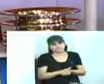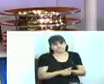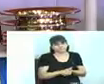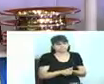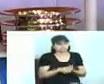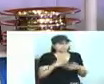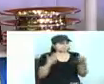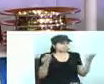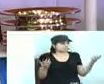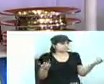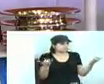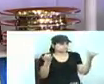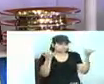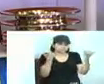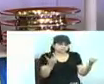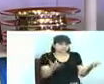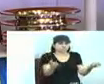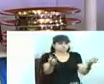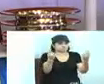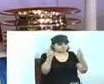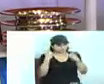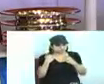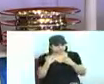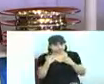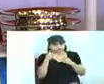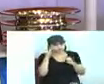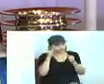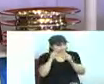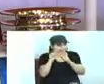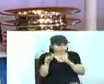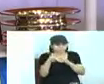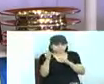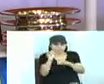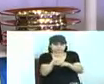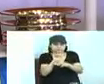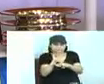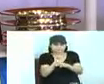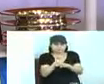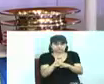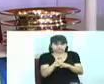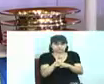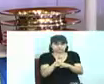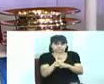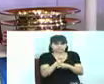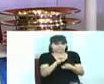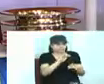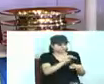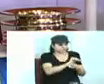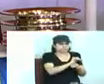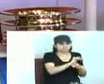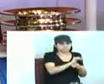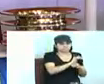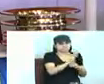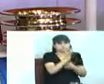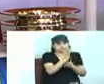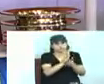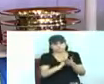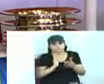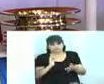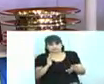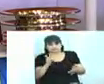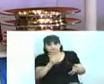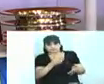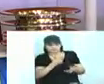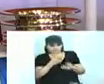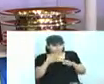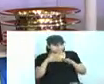And so today, as we come to this table, we do remember another night. Yes. It is a night which is part of our